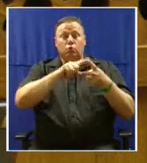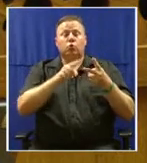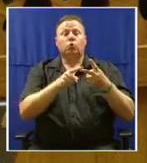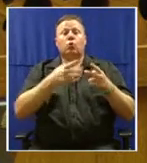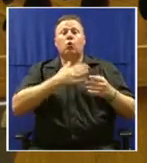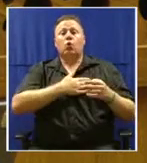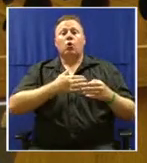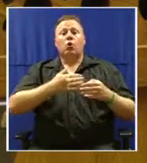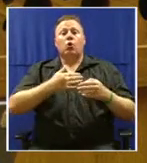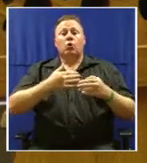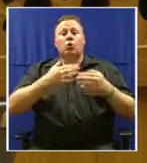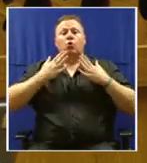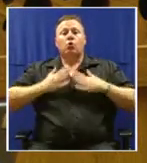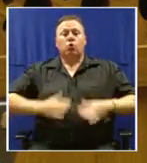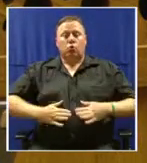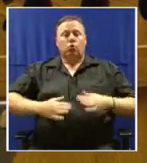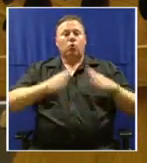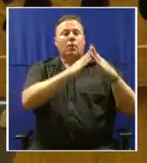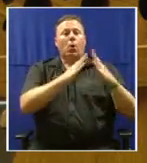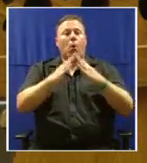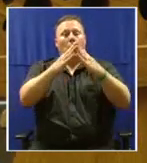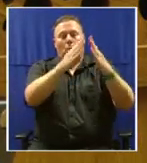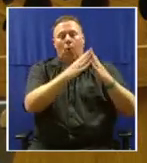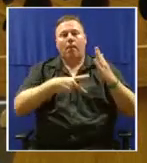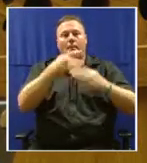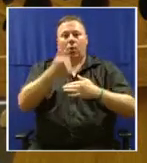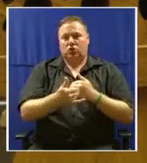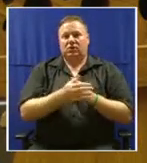will provide homes to almost